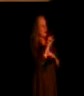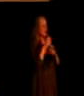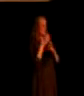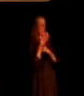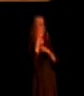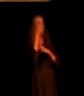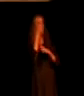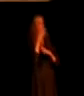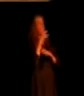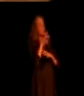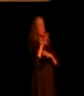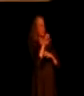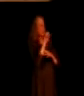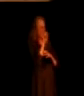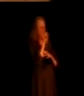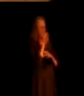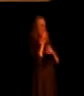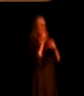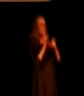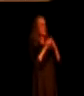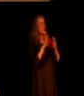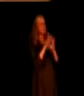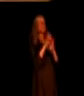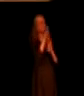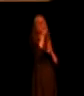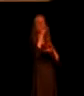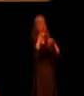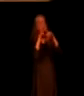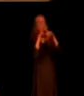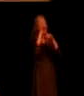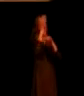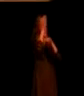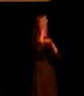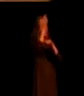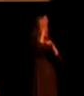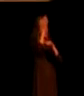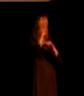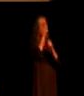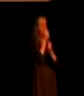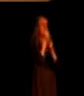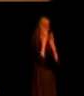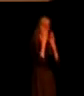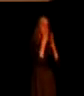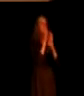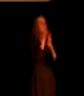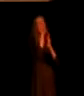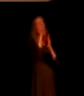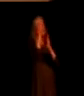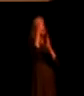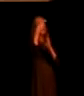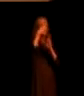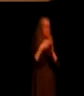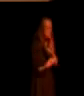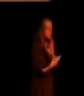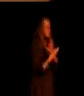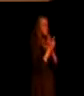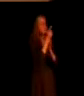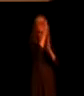70s. And certainly going to the moon, many trips and landings on the moon through